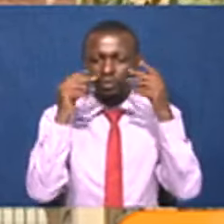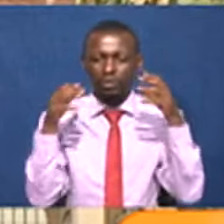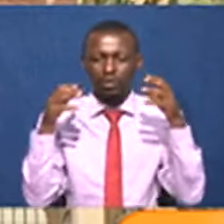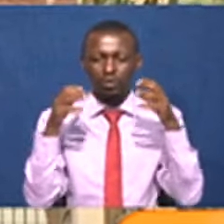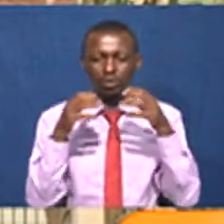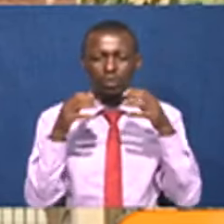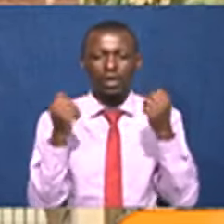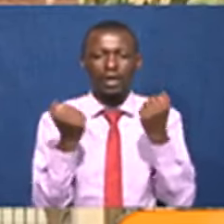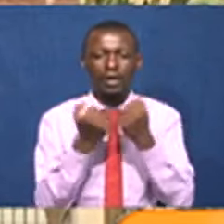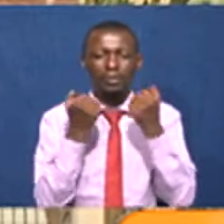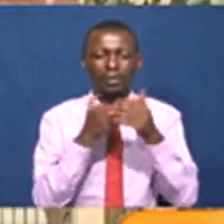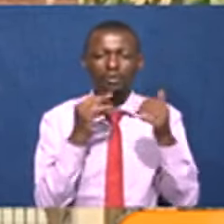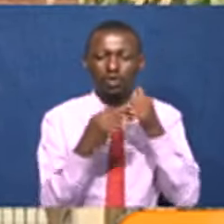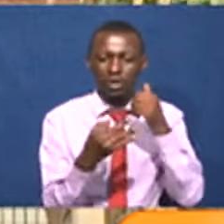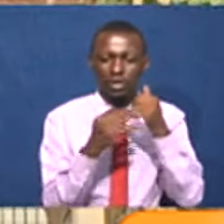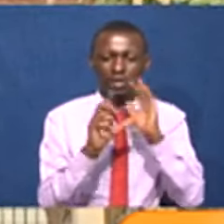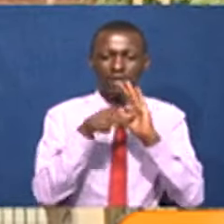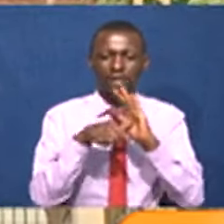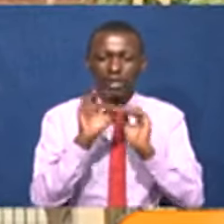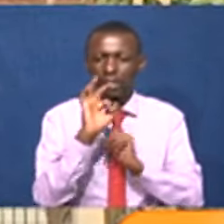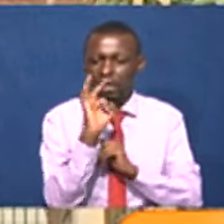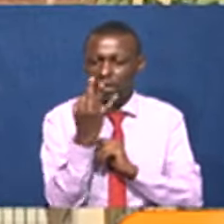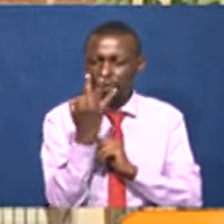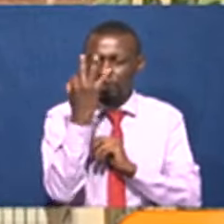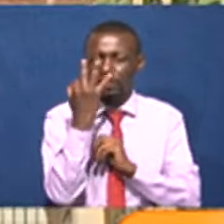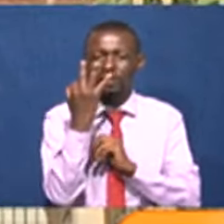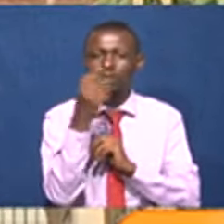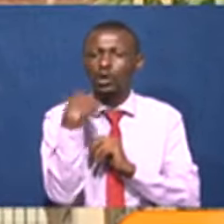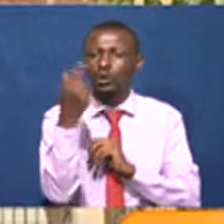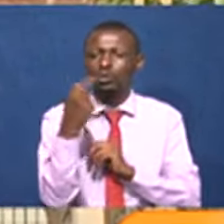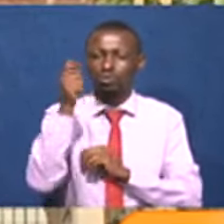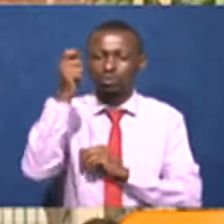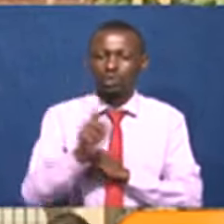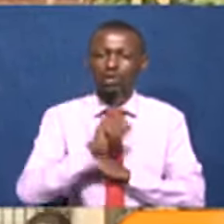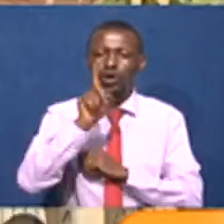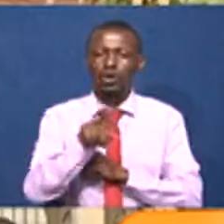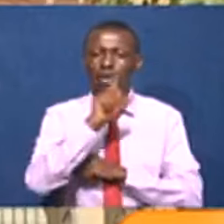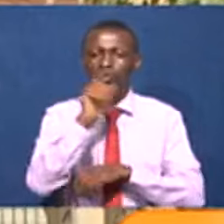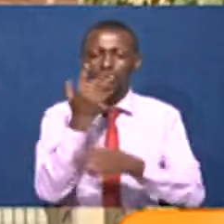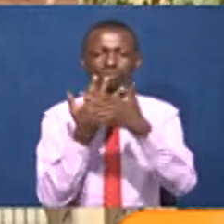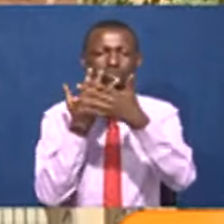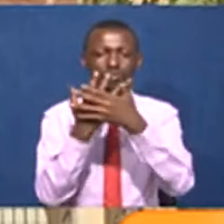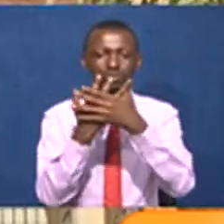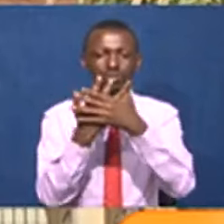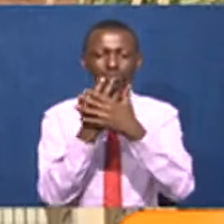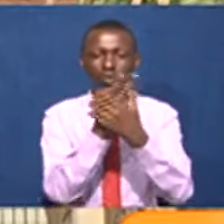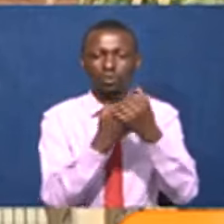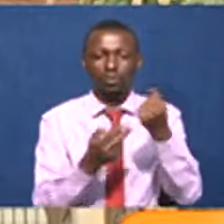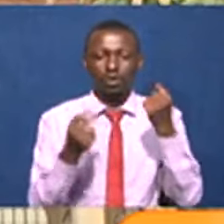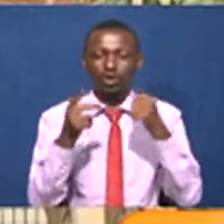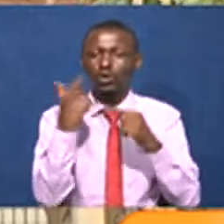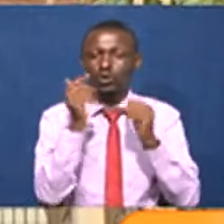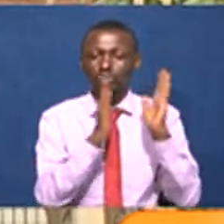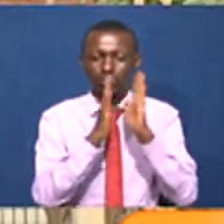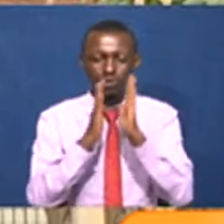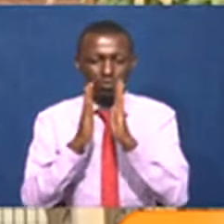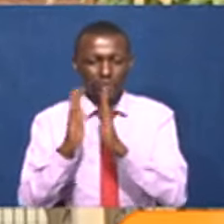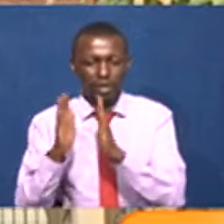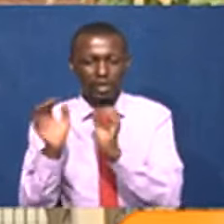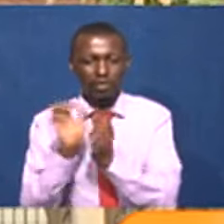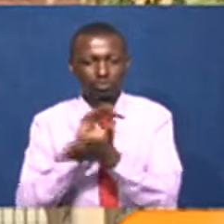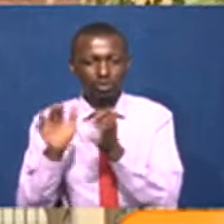the 3 convicted individuals, Abdi-Majit and Mohammed Nane, were found guilty of orchestrating and planning the destruction